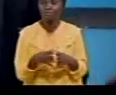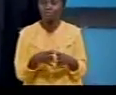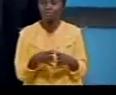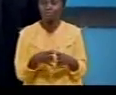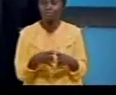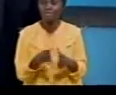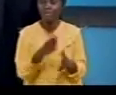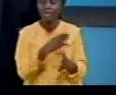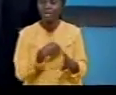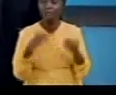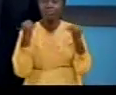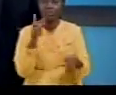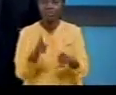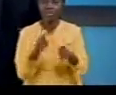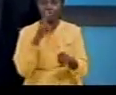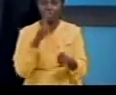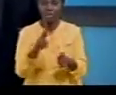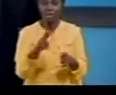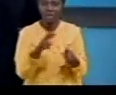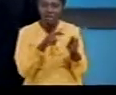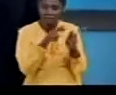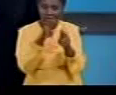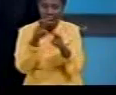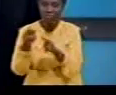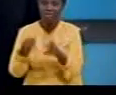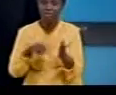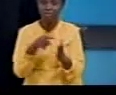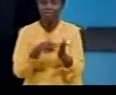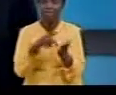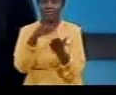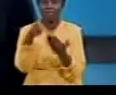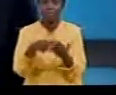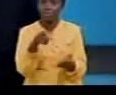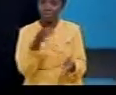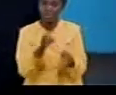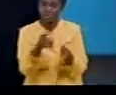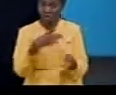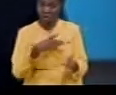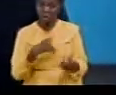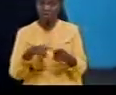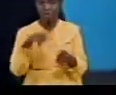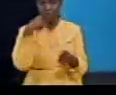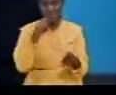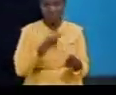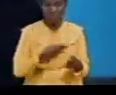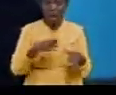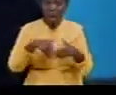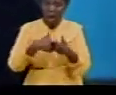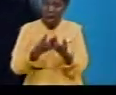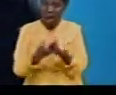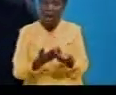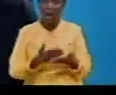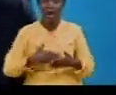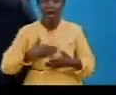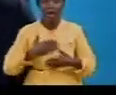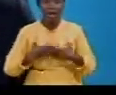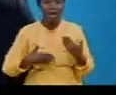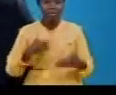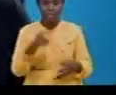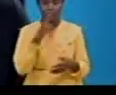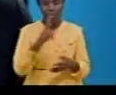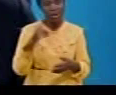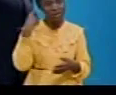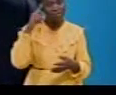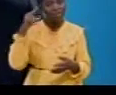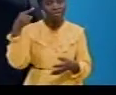and viewers, millions of viewers across the world. You want to tell us how grateful you are for the GCK second